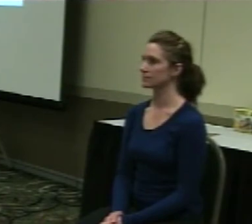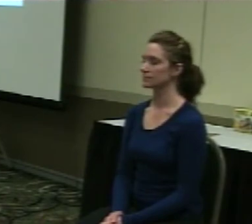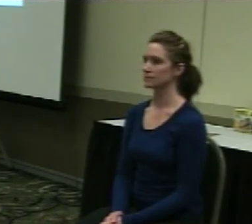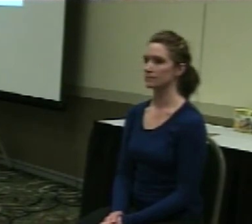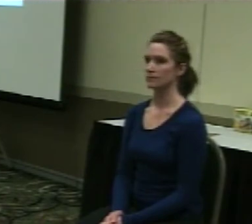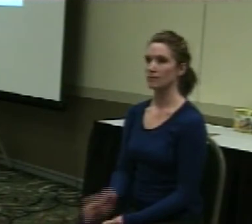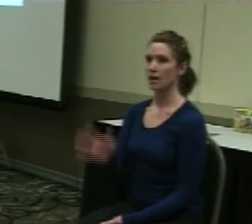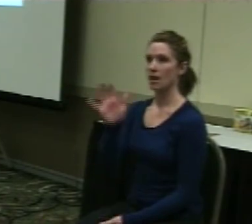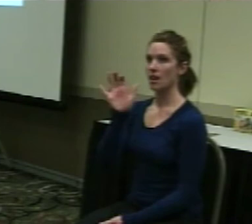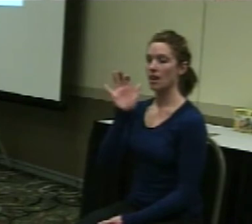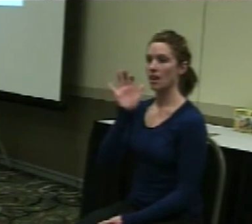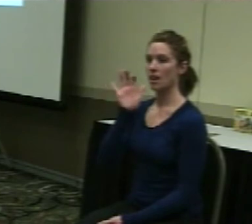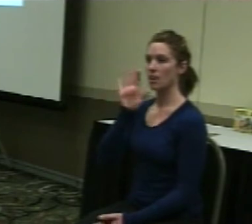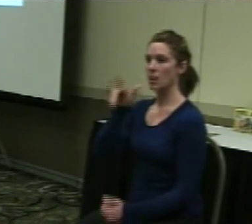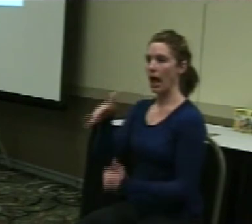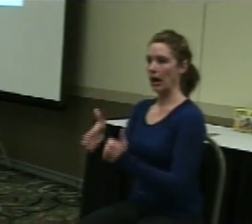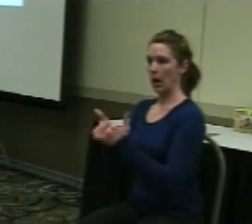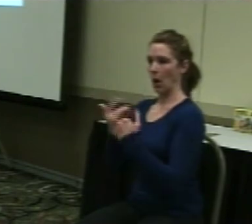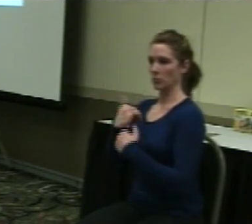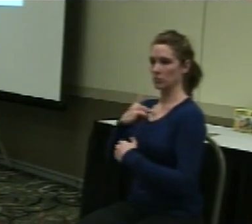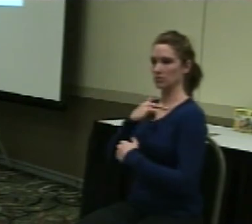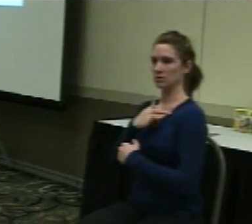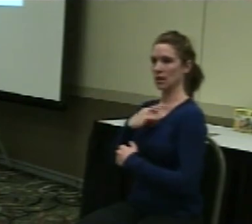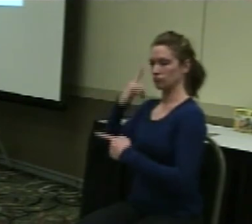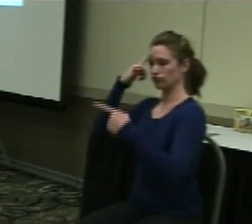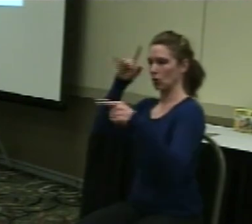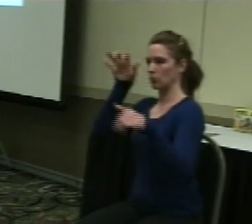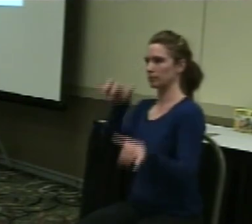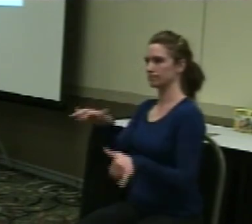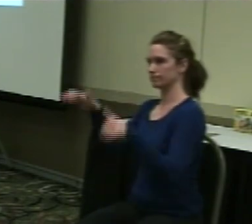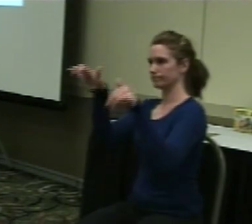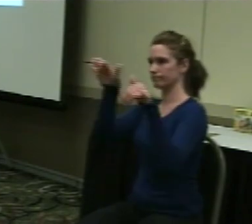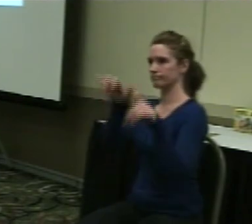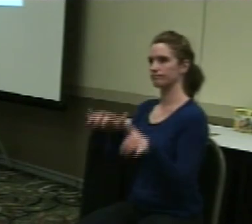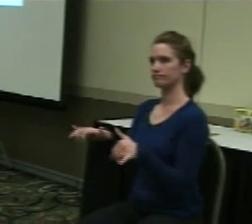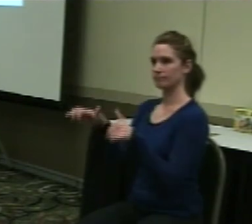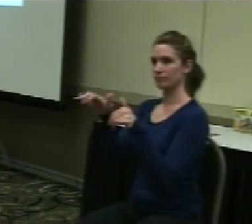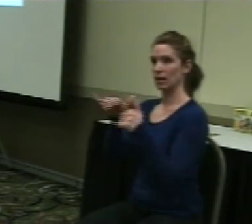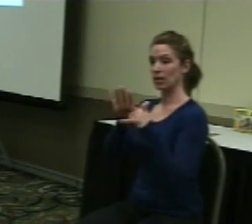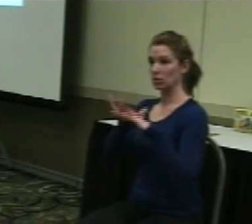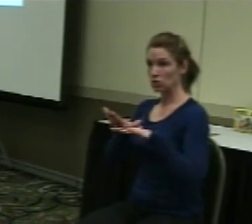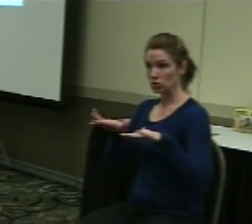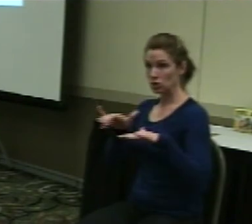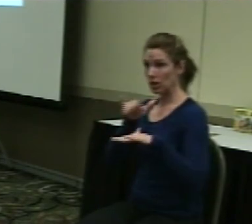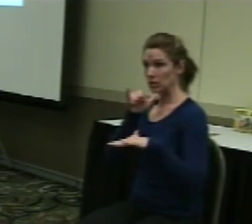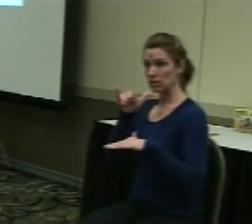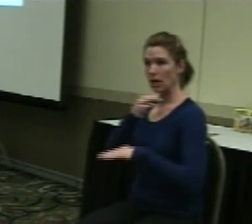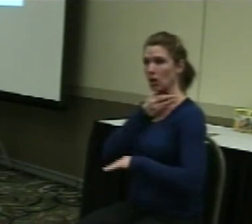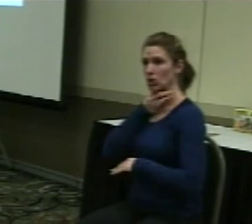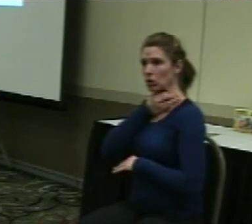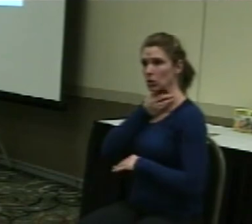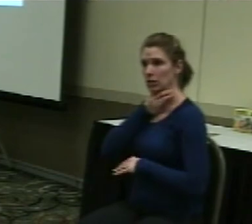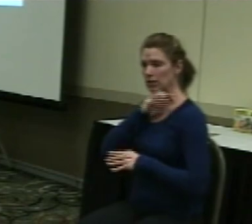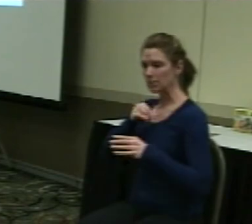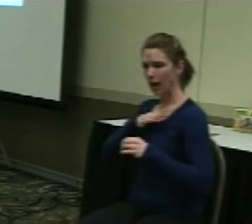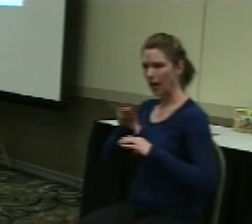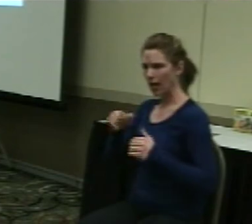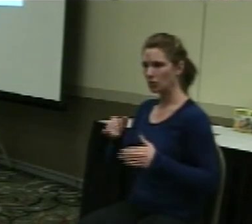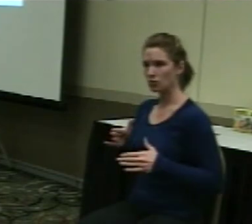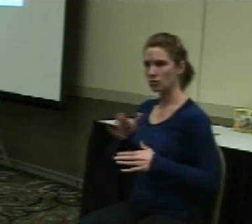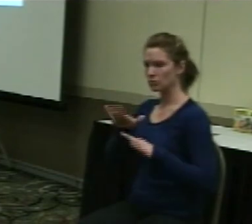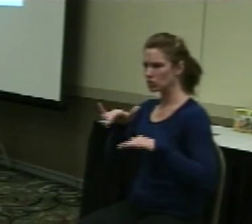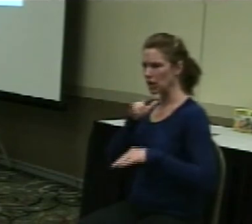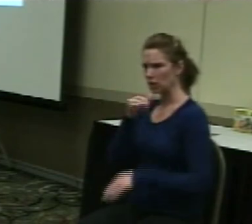So that kind of helps us all to be on the same page. The child is not curious in my class.